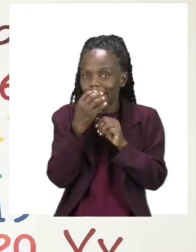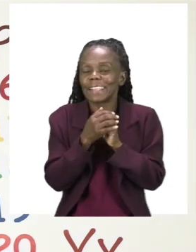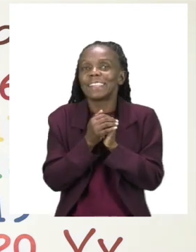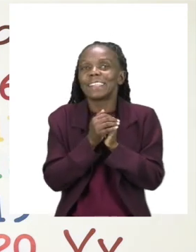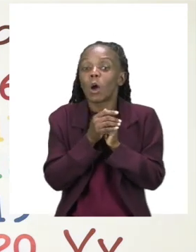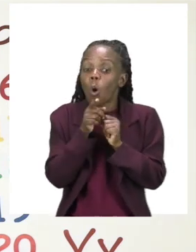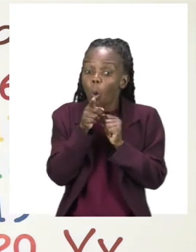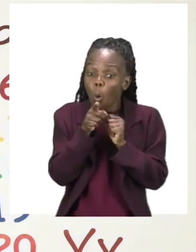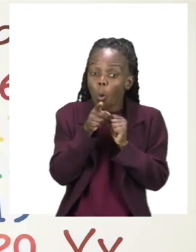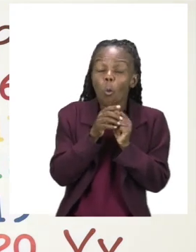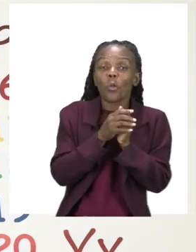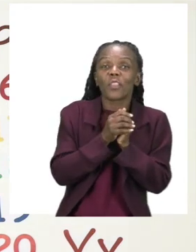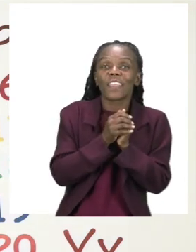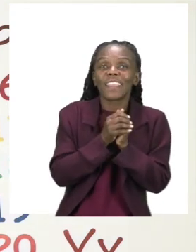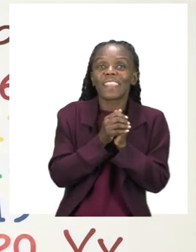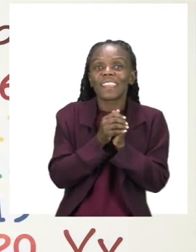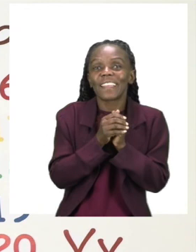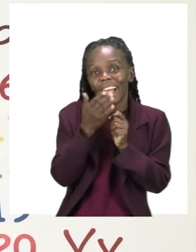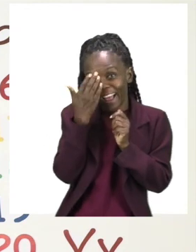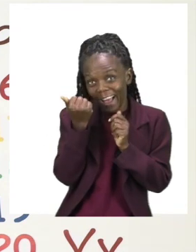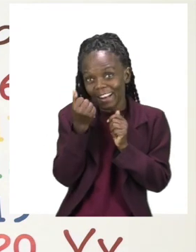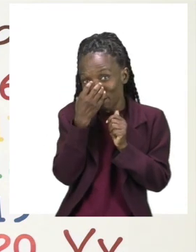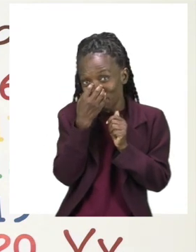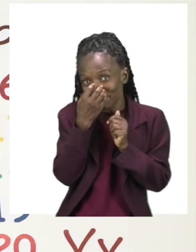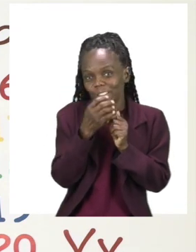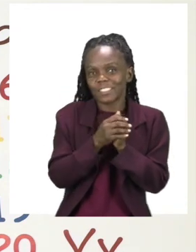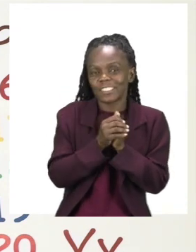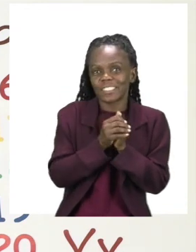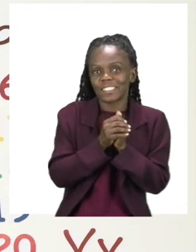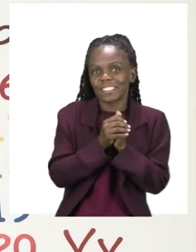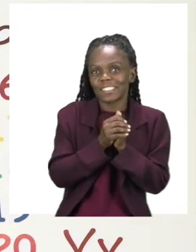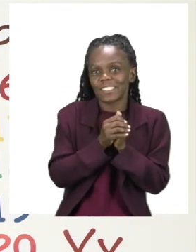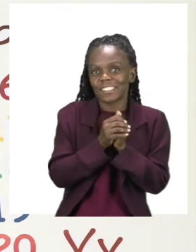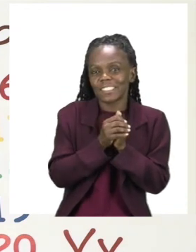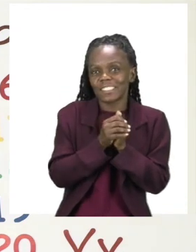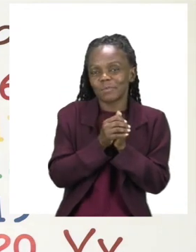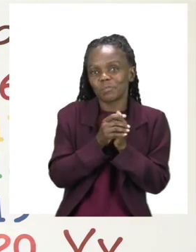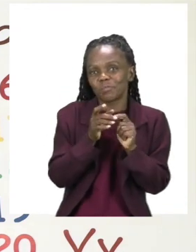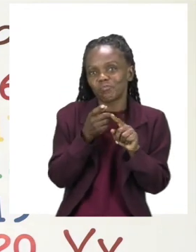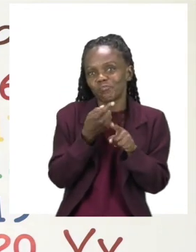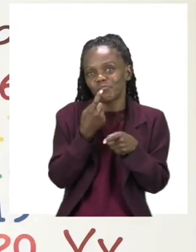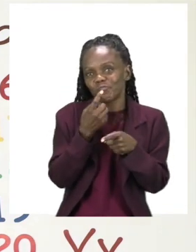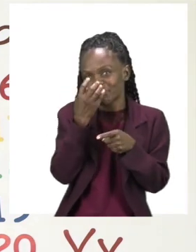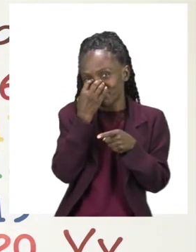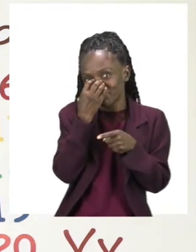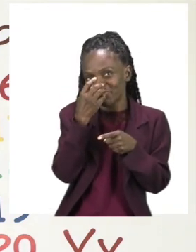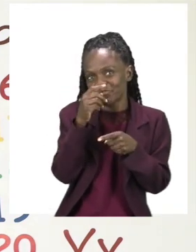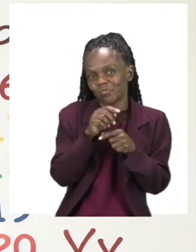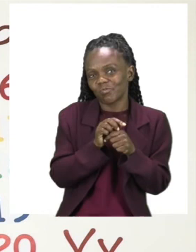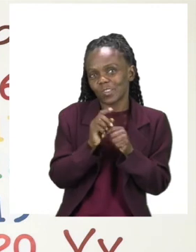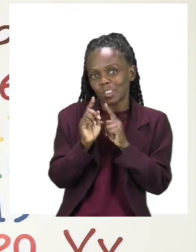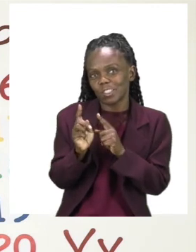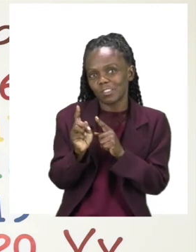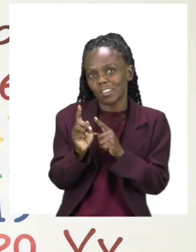there he is. Hello, Zoshi. So, from Zoshi and I, we would like